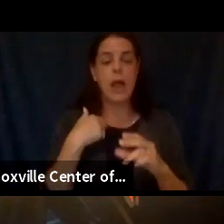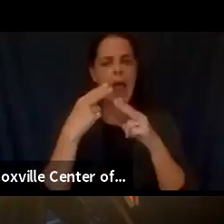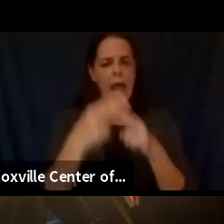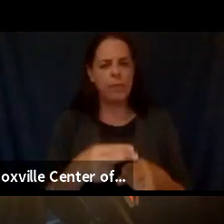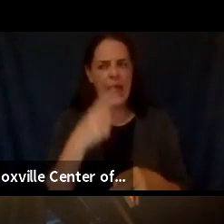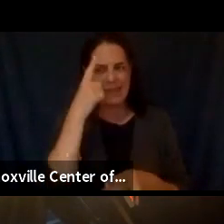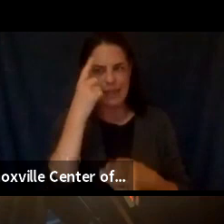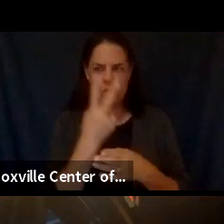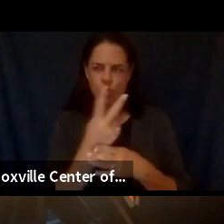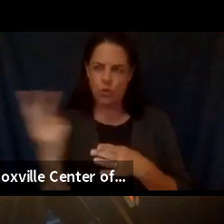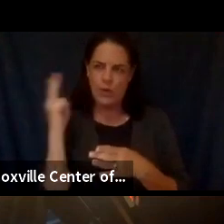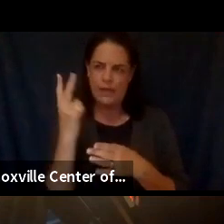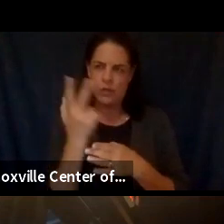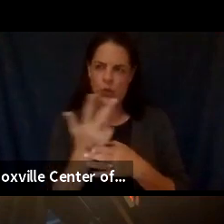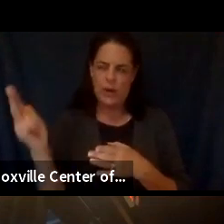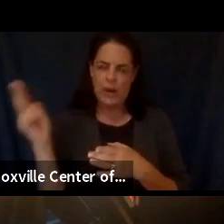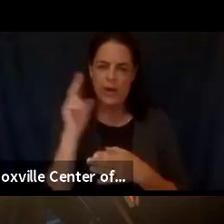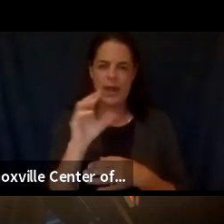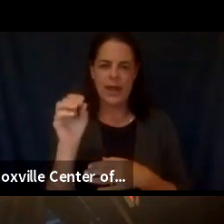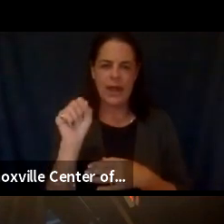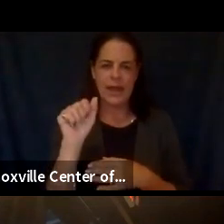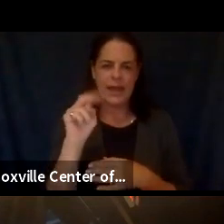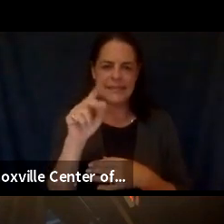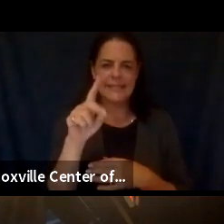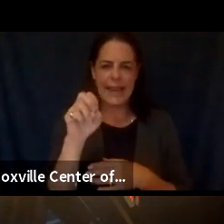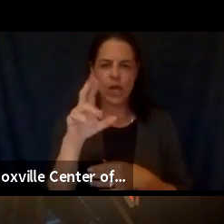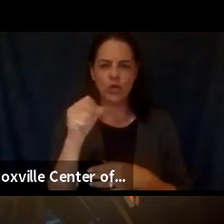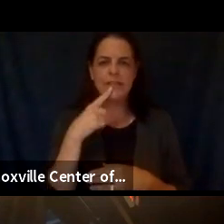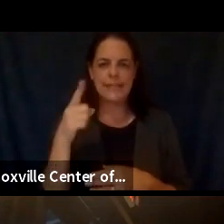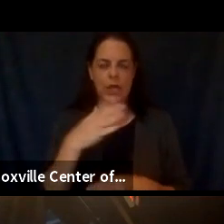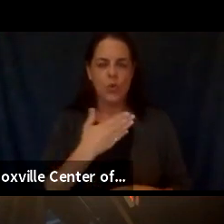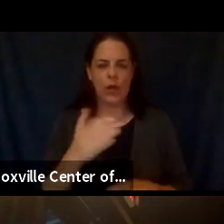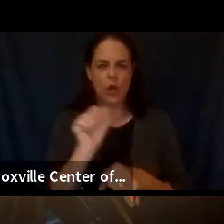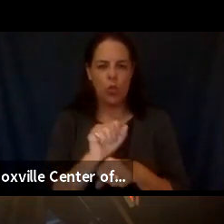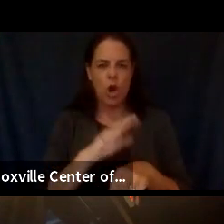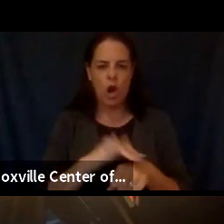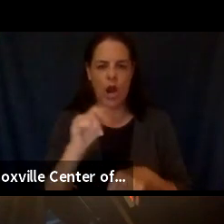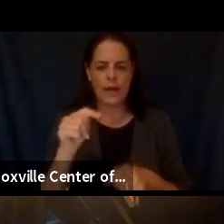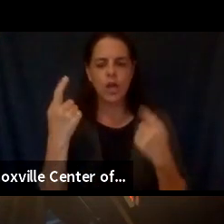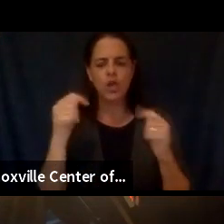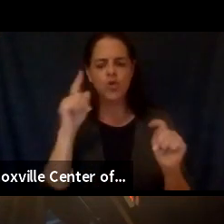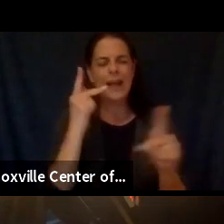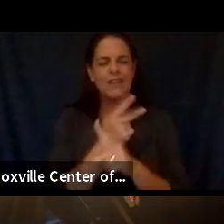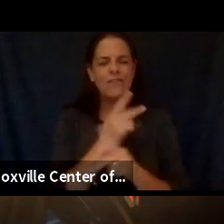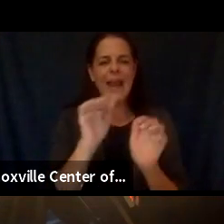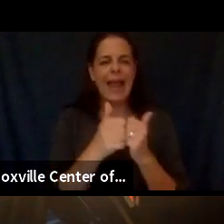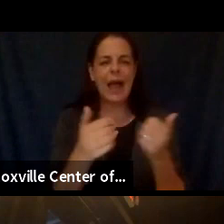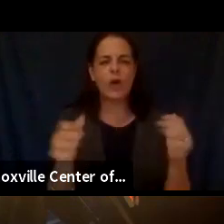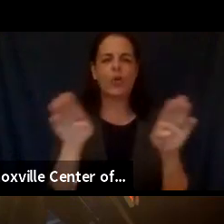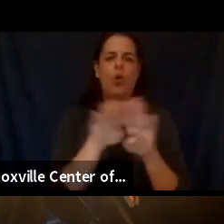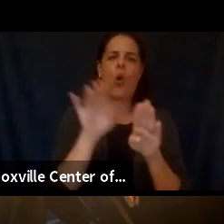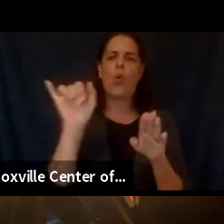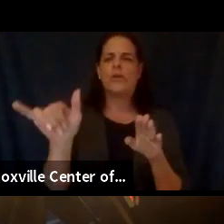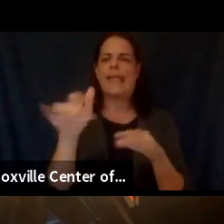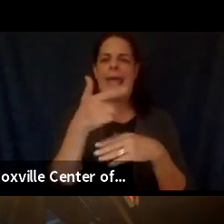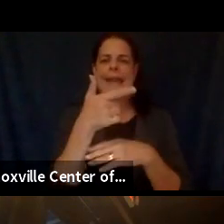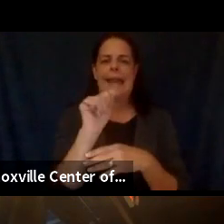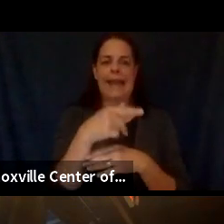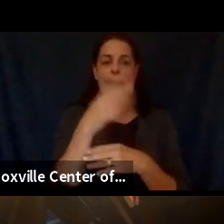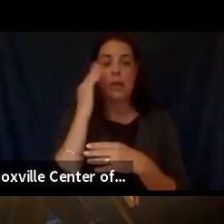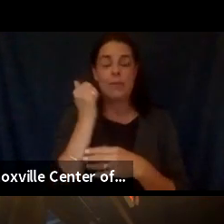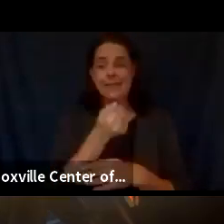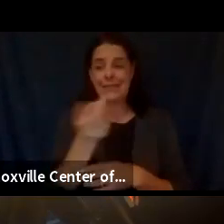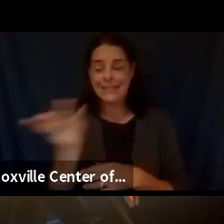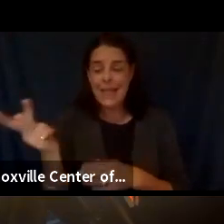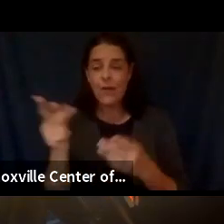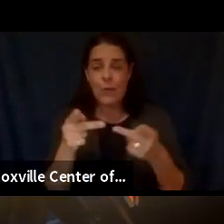maybe 2 or 3 weeks ago, and Mr. Sanders was willing to work on it to try and figure out how to close that loophole, because there was numerous folks in our community